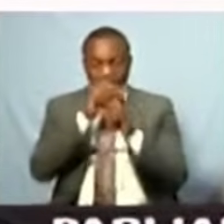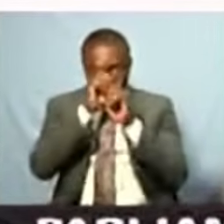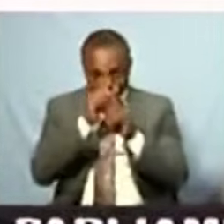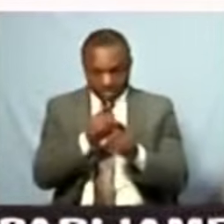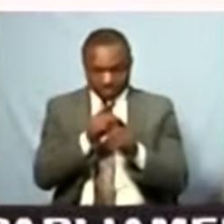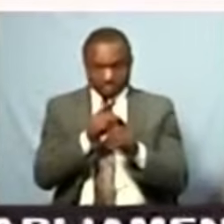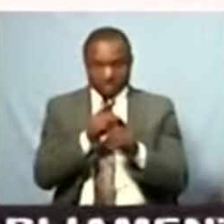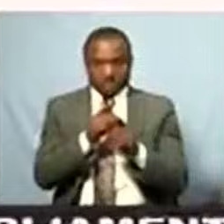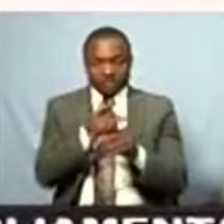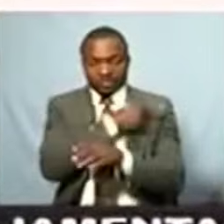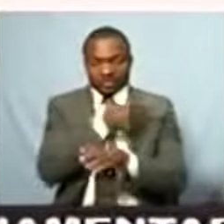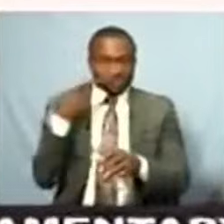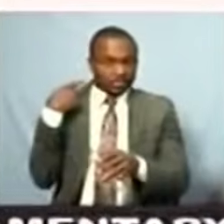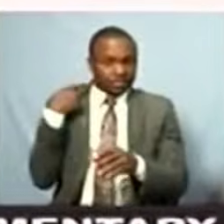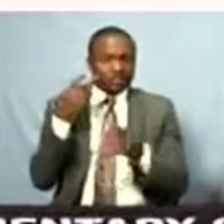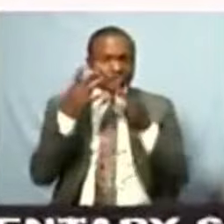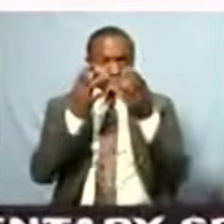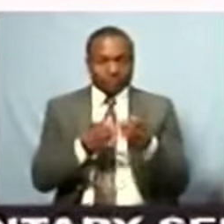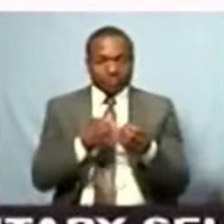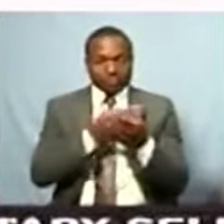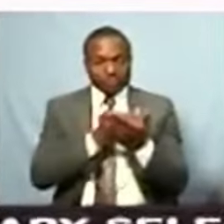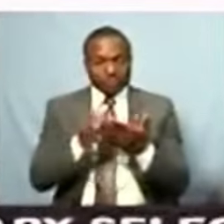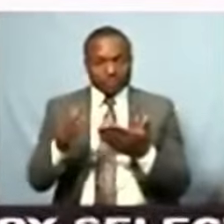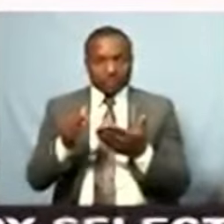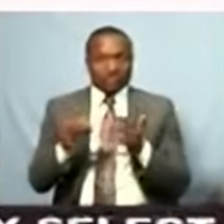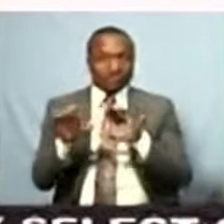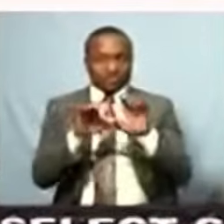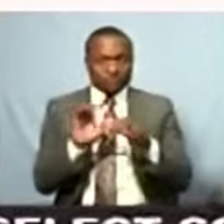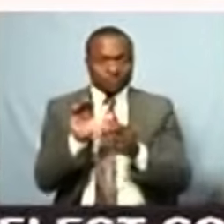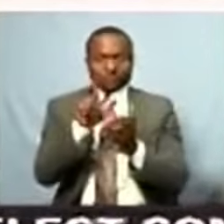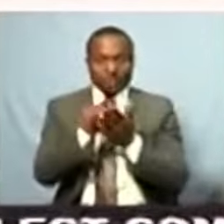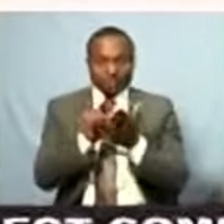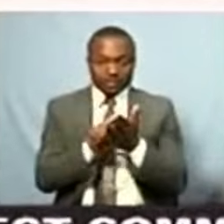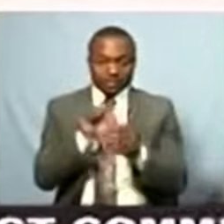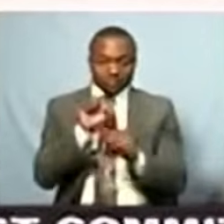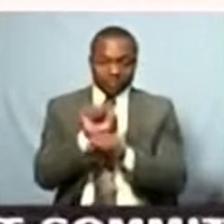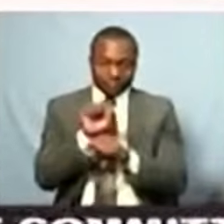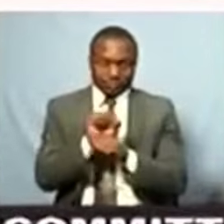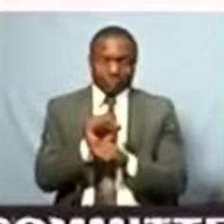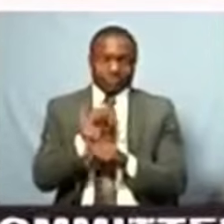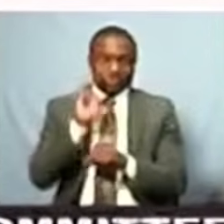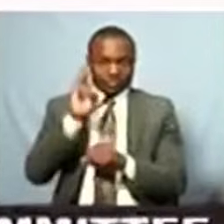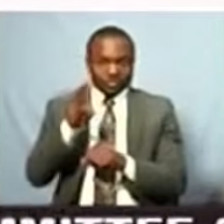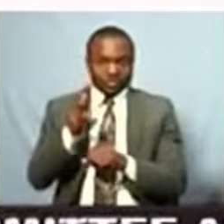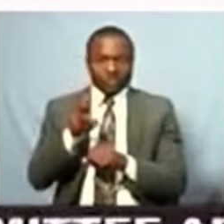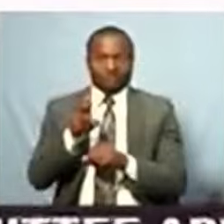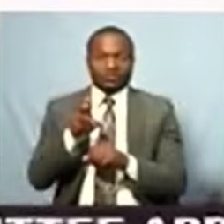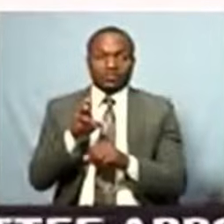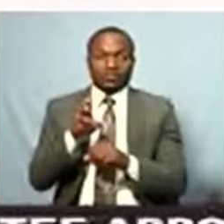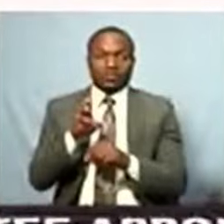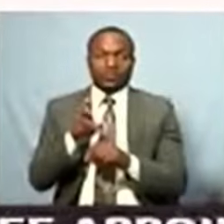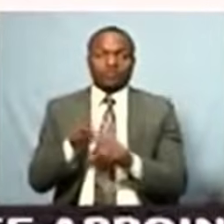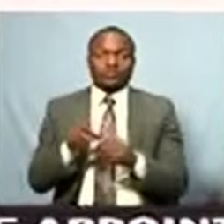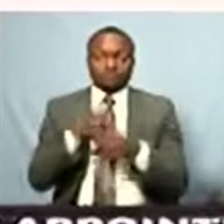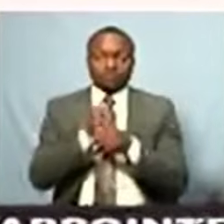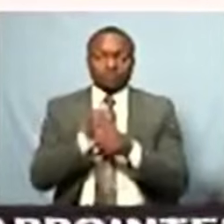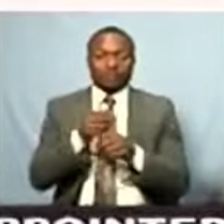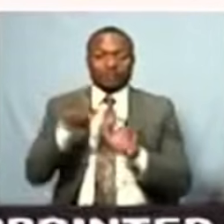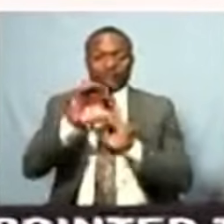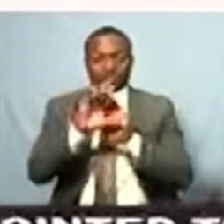Parliament be dissolved for failure to objectively and reasonably carry out its legislative function shall be made by the Constitutional Court.